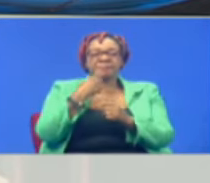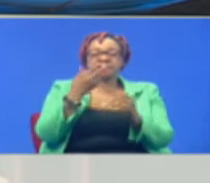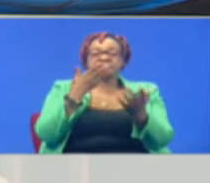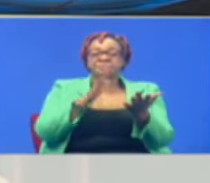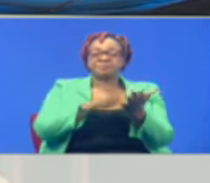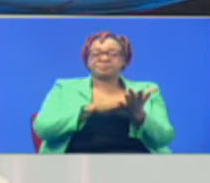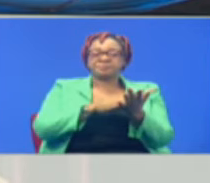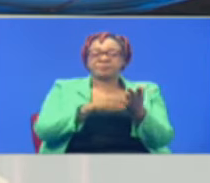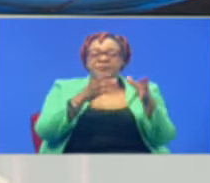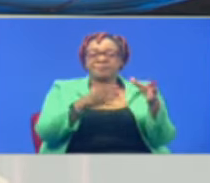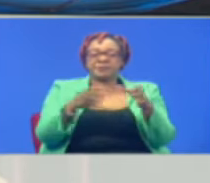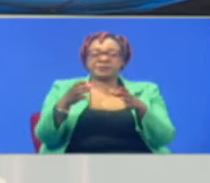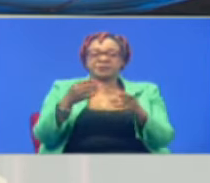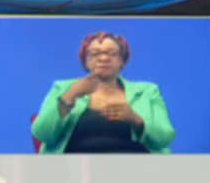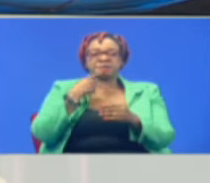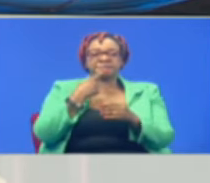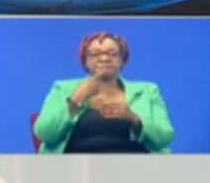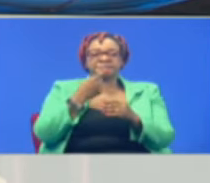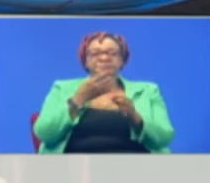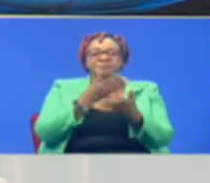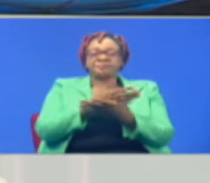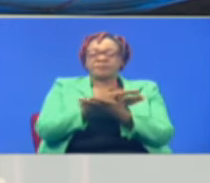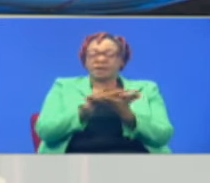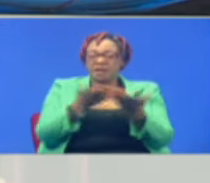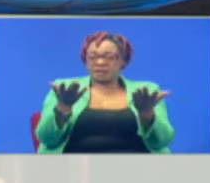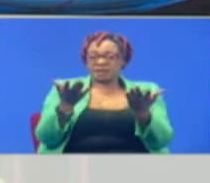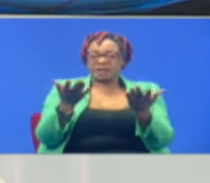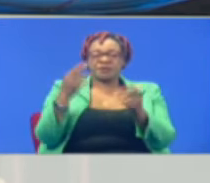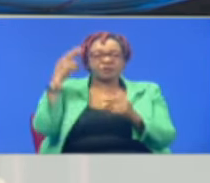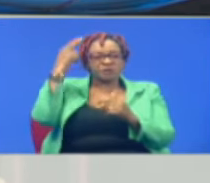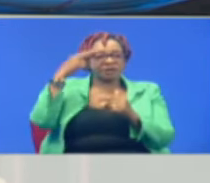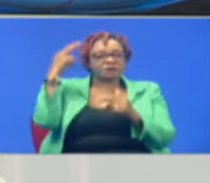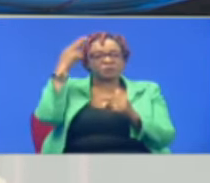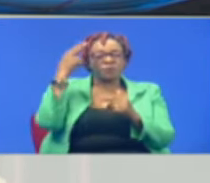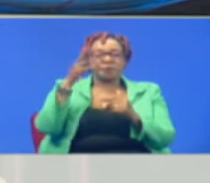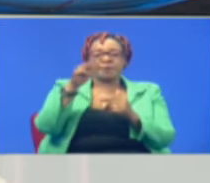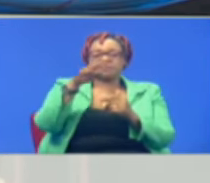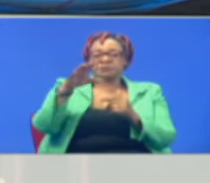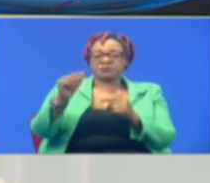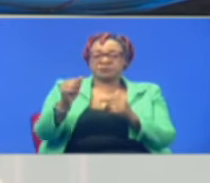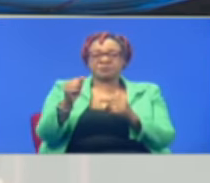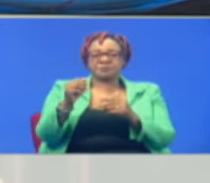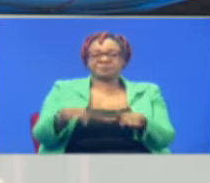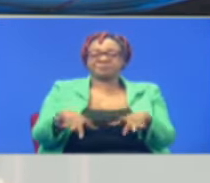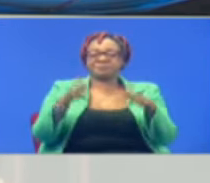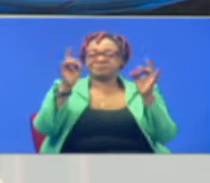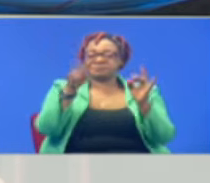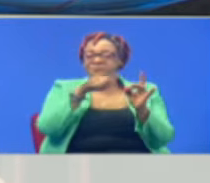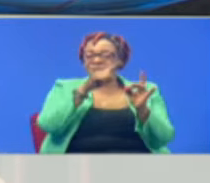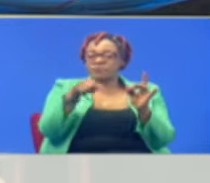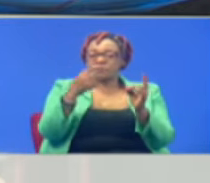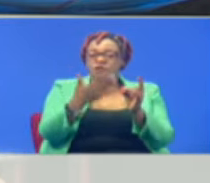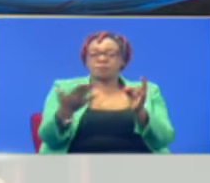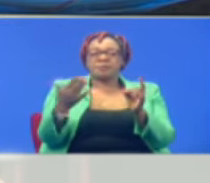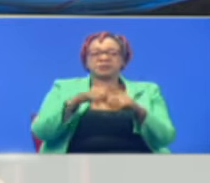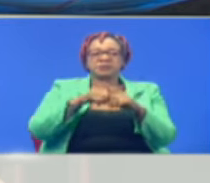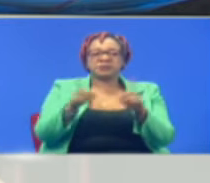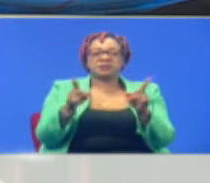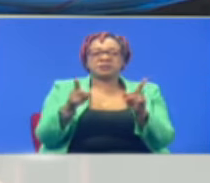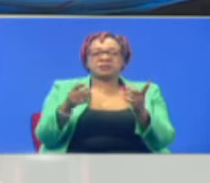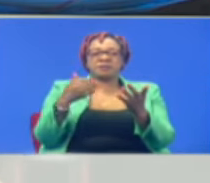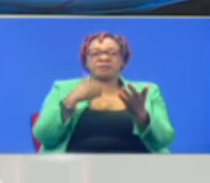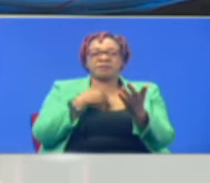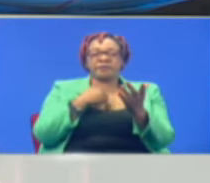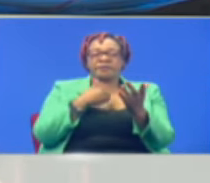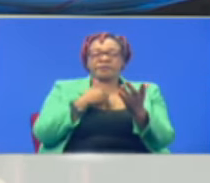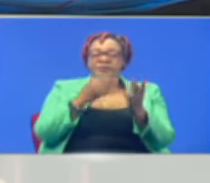party notes it is inexplicable for any reasonable MCA to find fault in the document, yet there are benefits